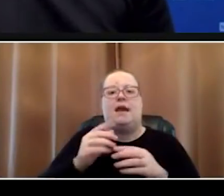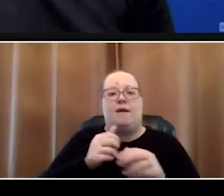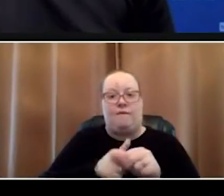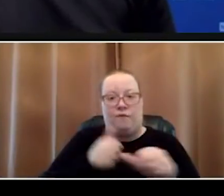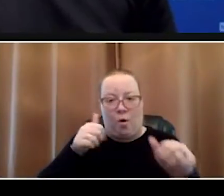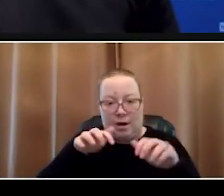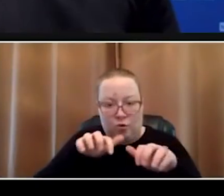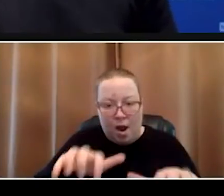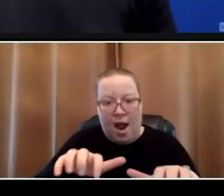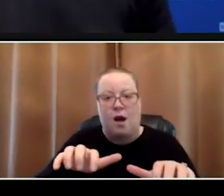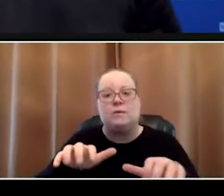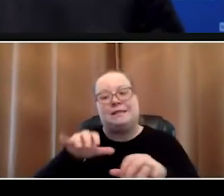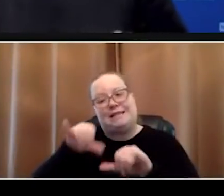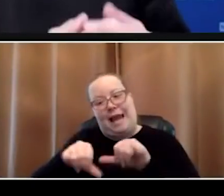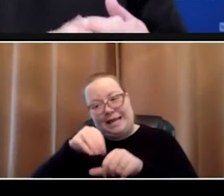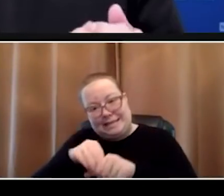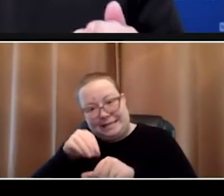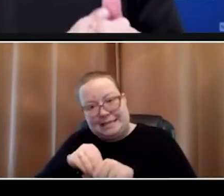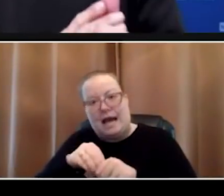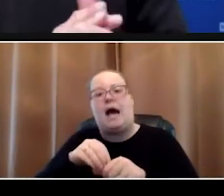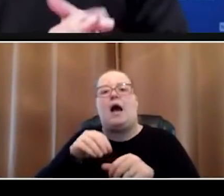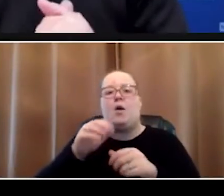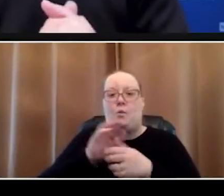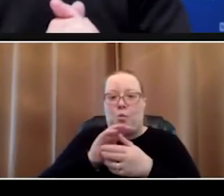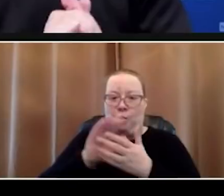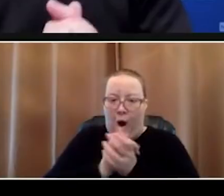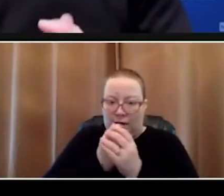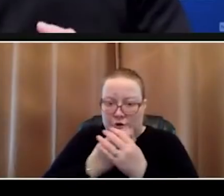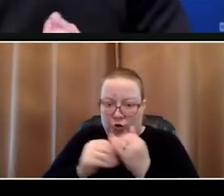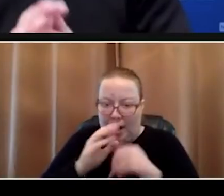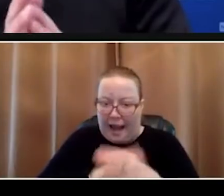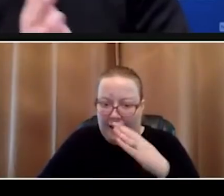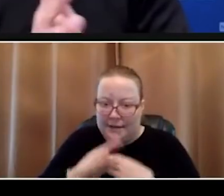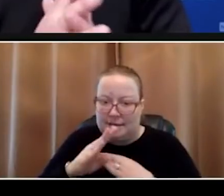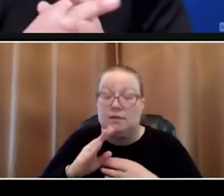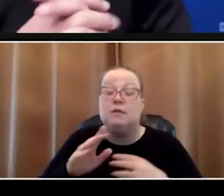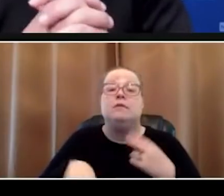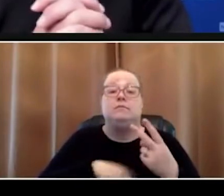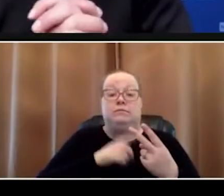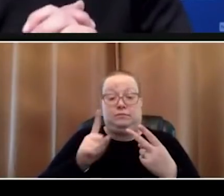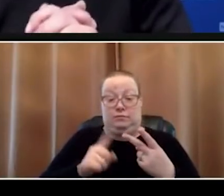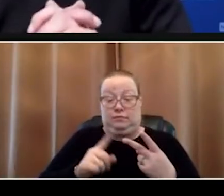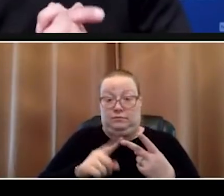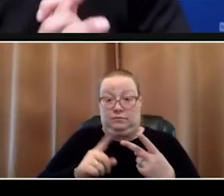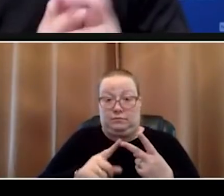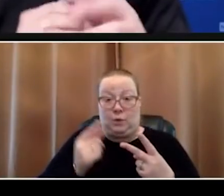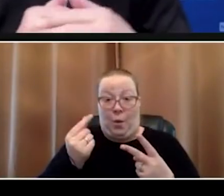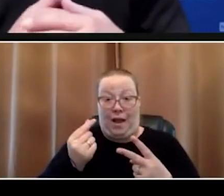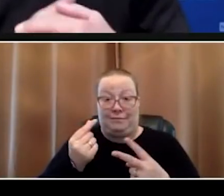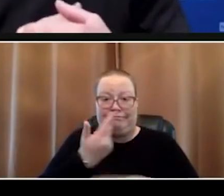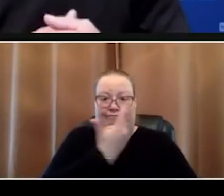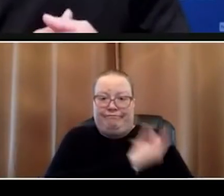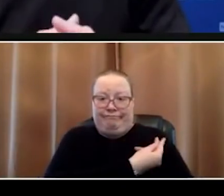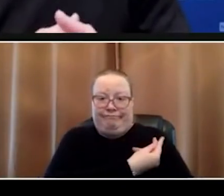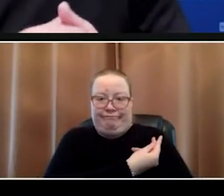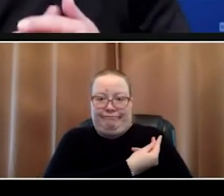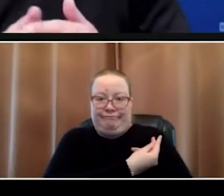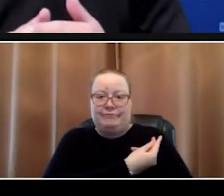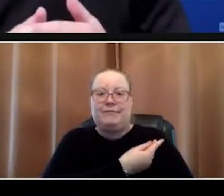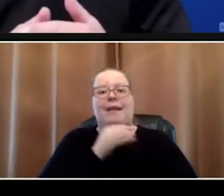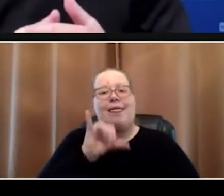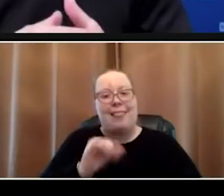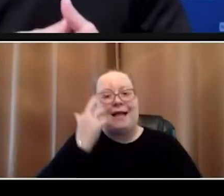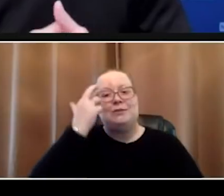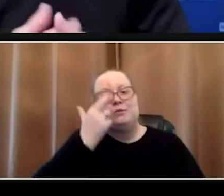indoors, washing your hands. But the other aspect of that is vaccination. And that's the reason why it's